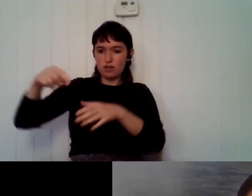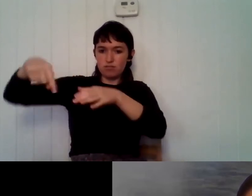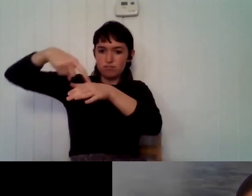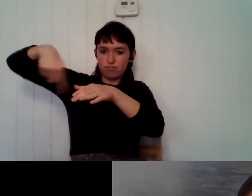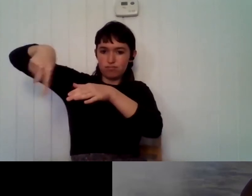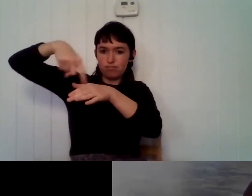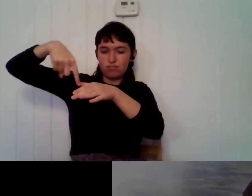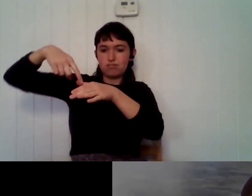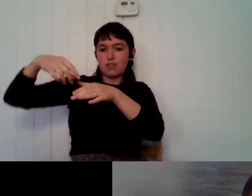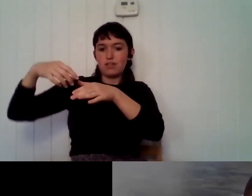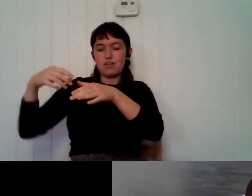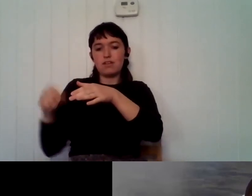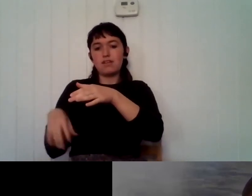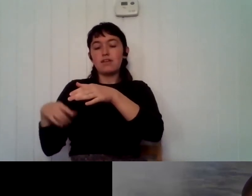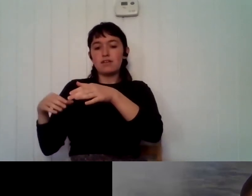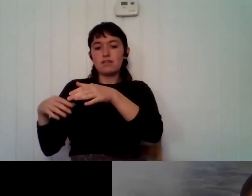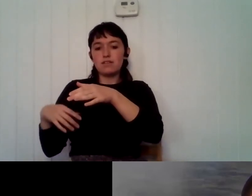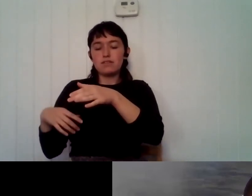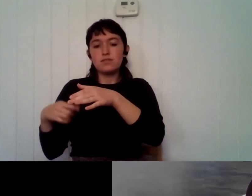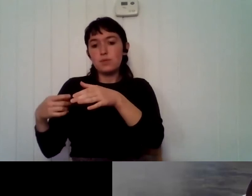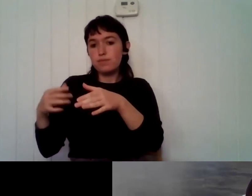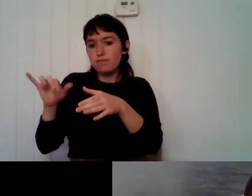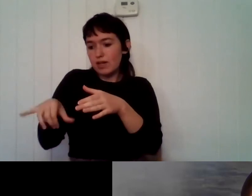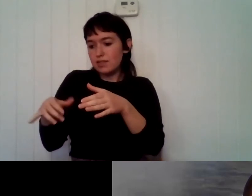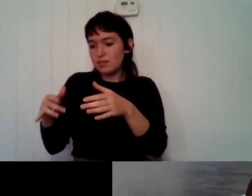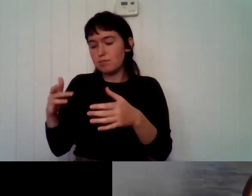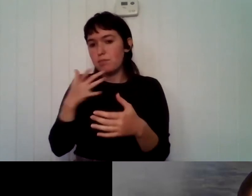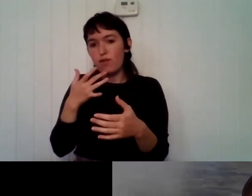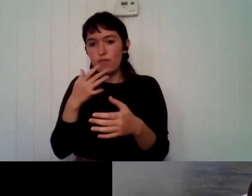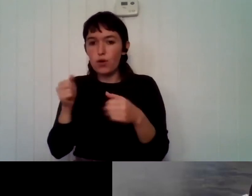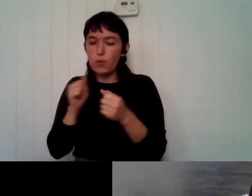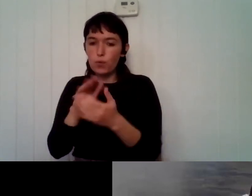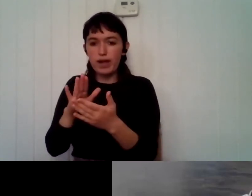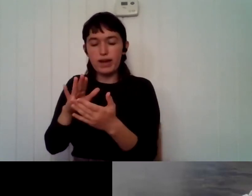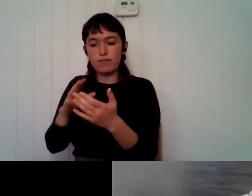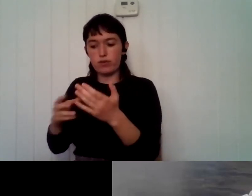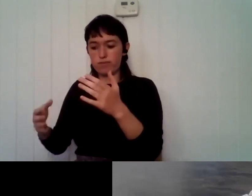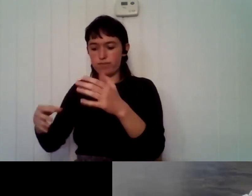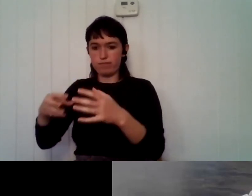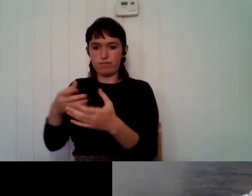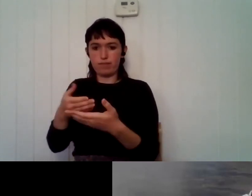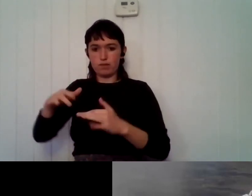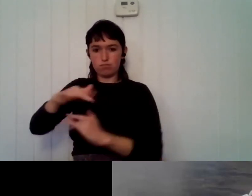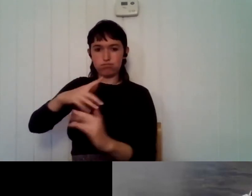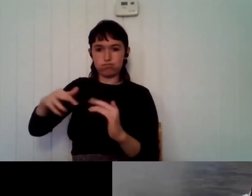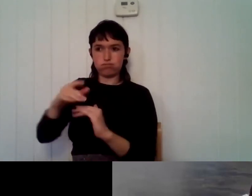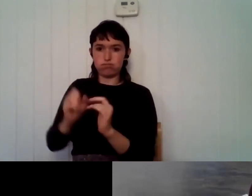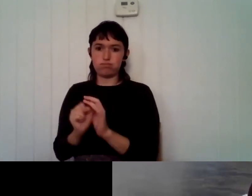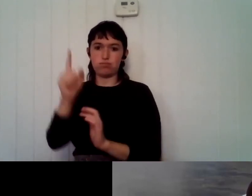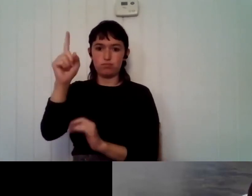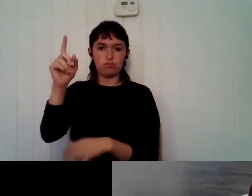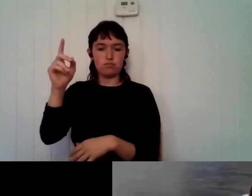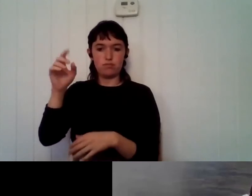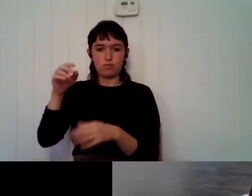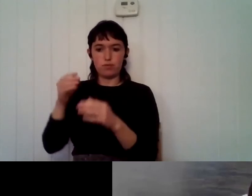preferred way of the materials to go out. So they have a preferred conduit, and that's basically